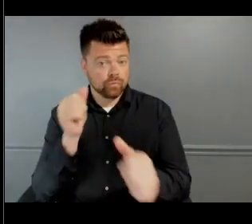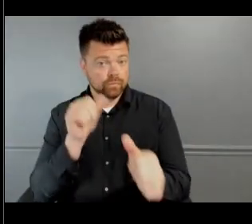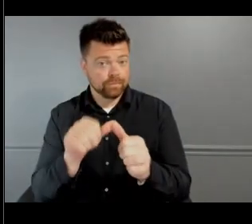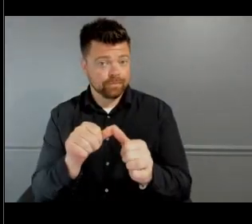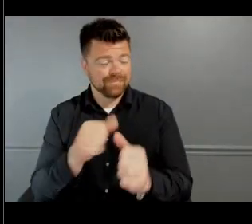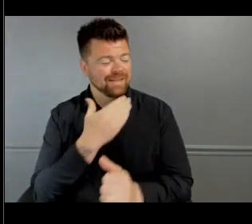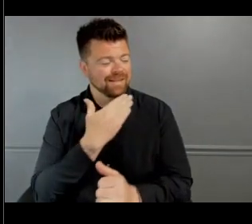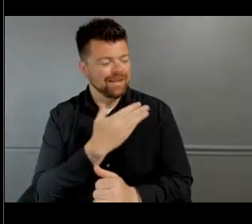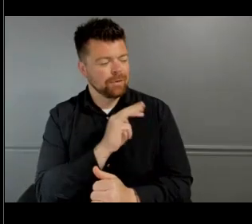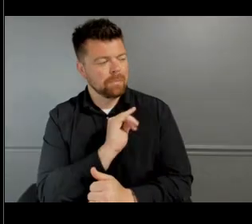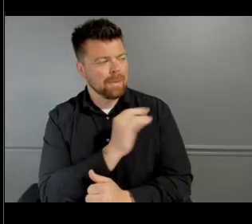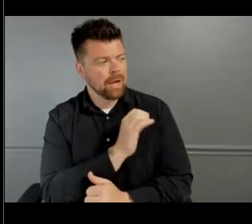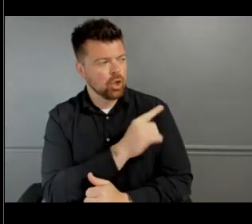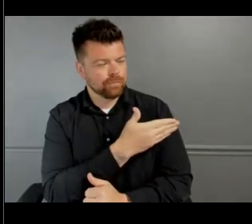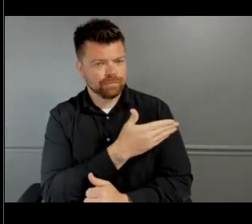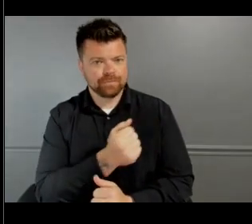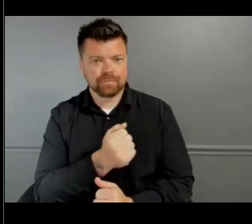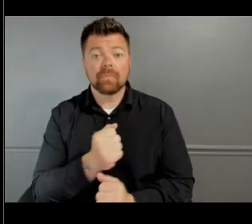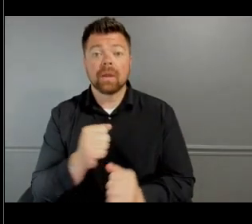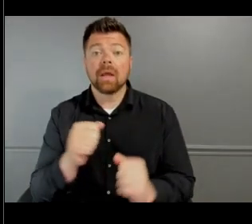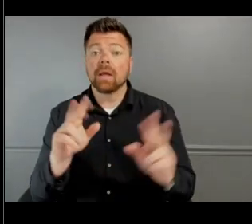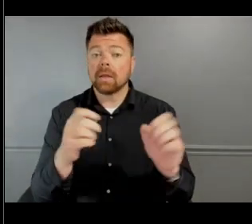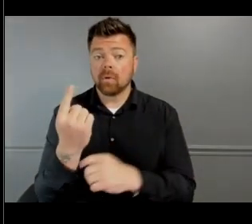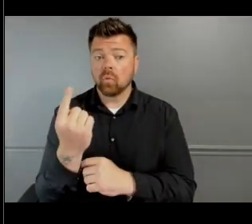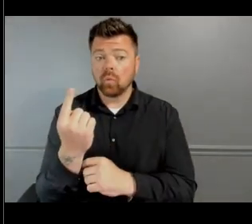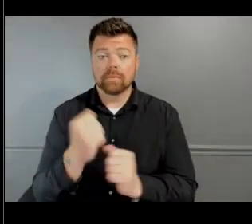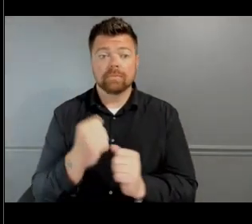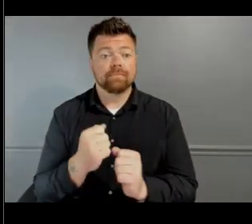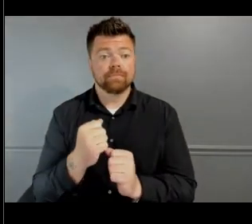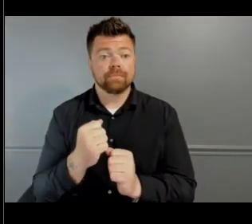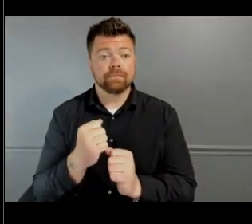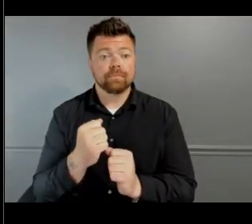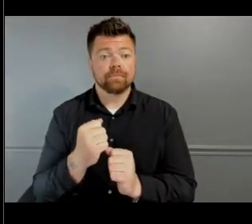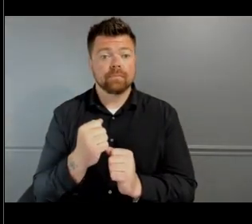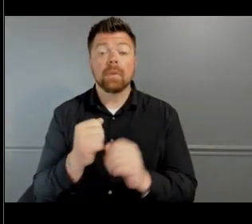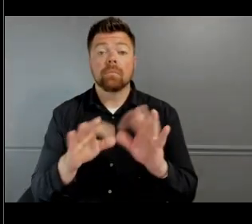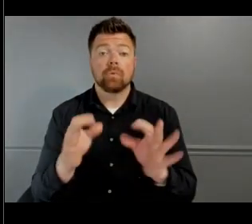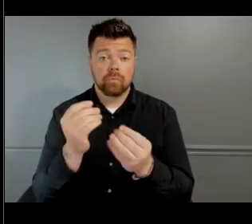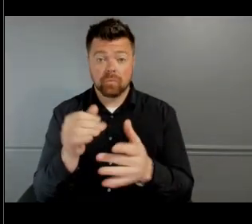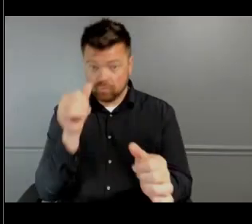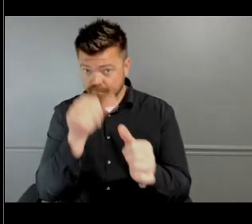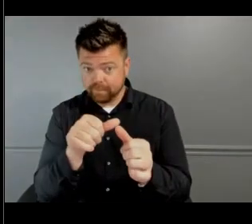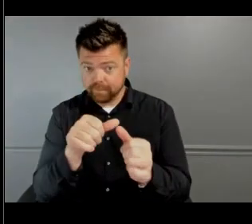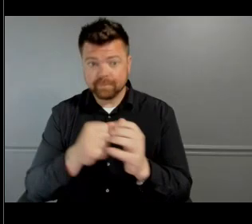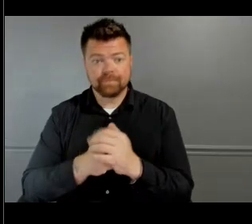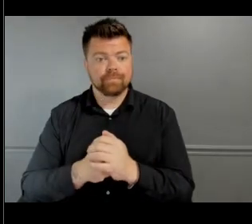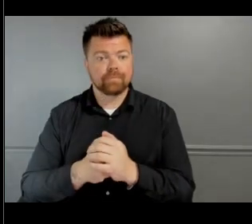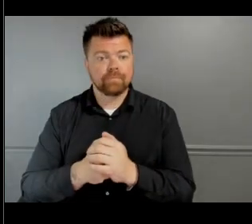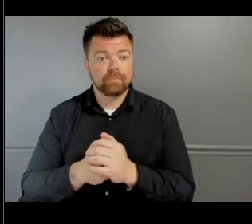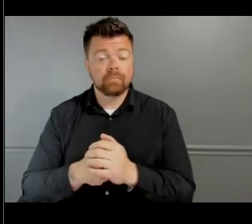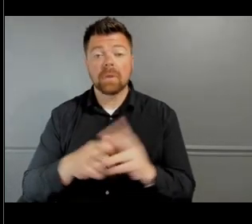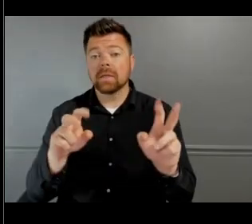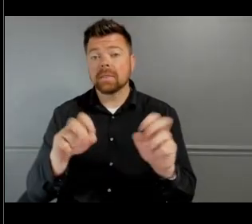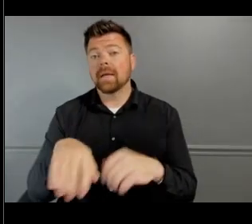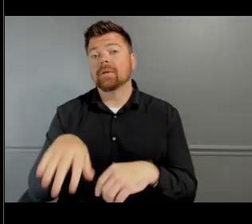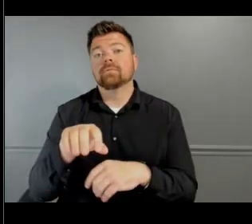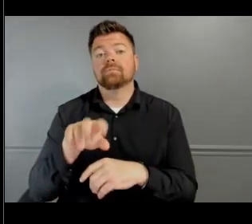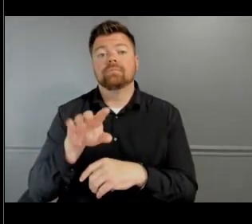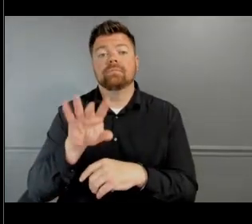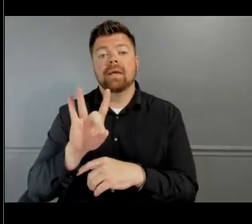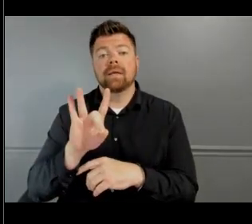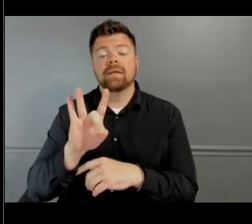Michael. Topic 1, key takeaways. Title 8 of the Civil